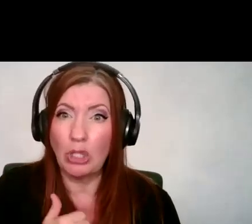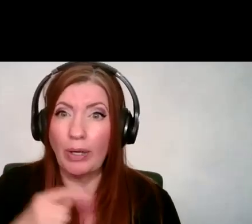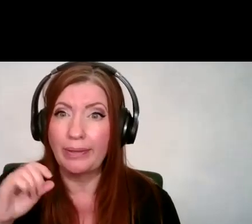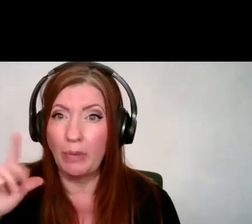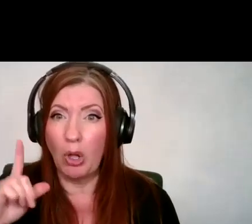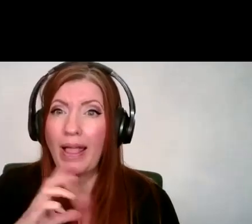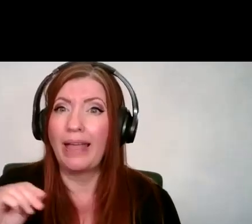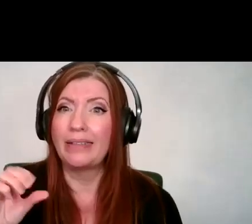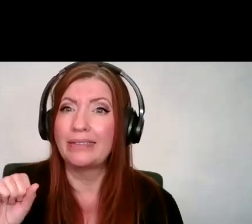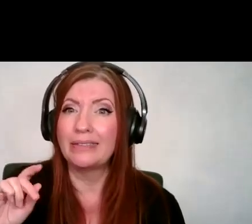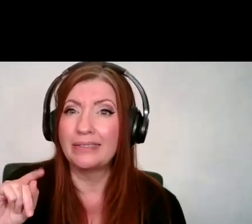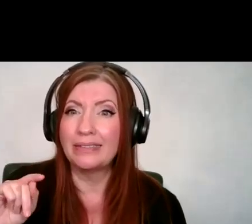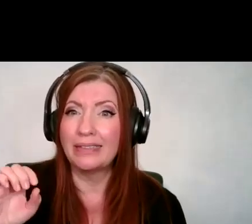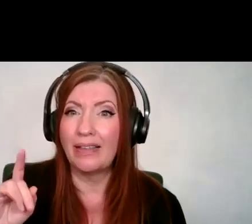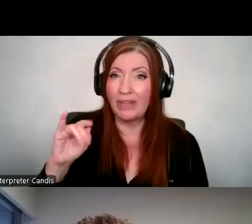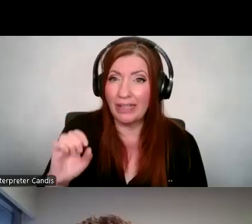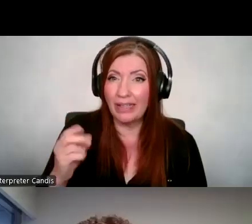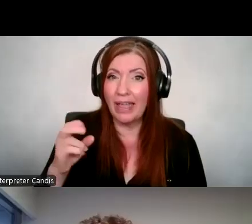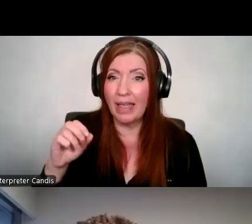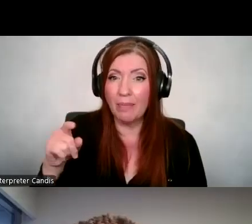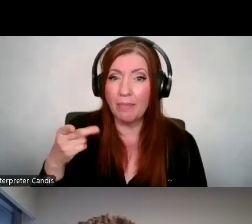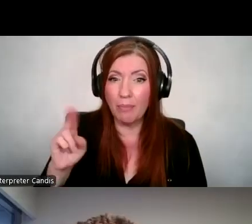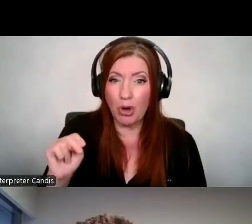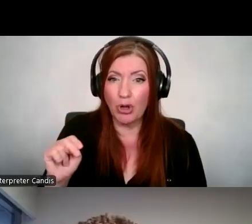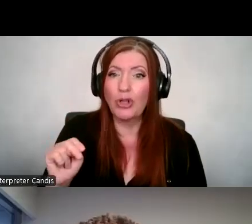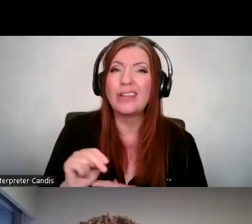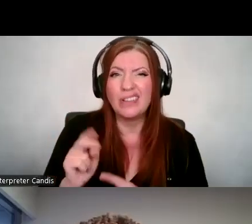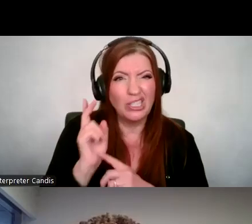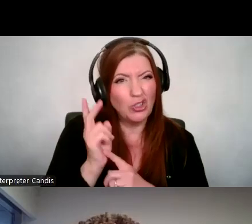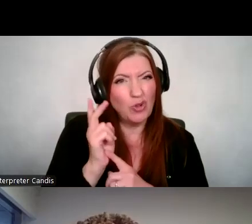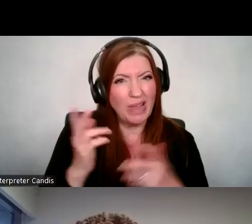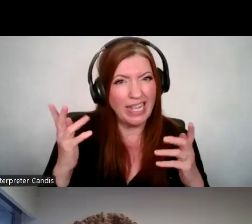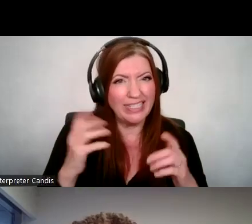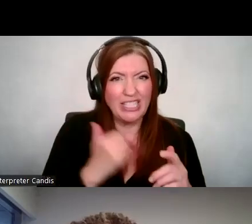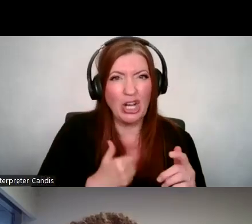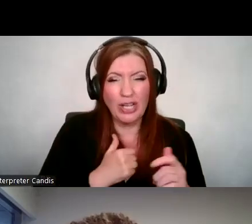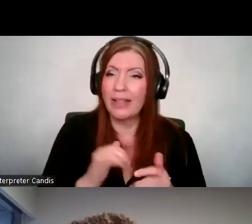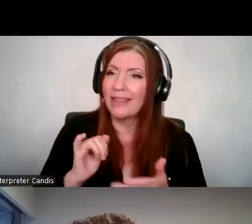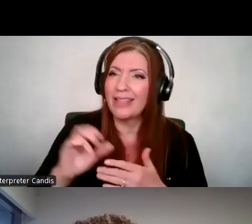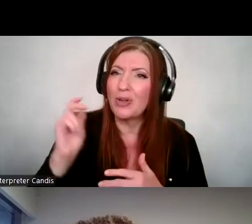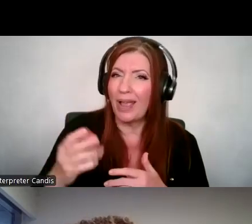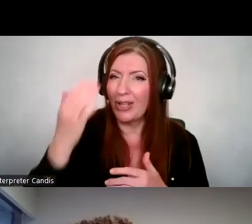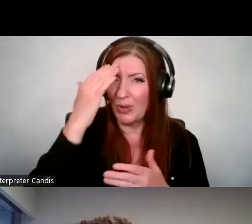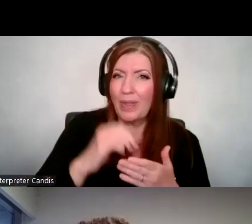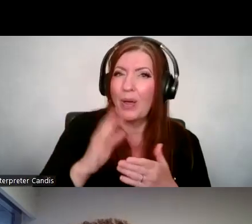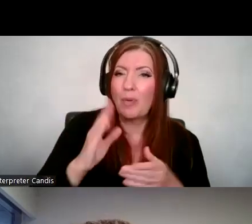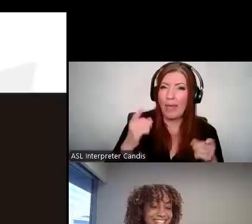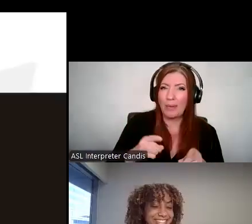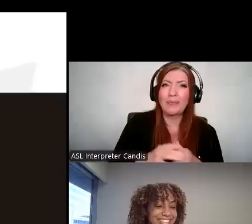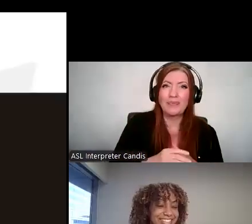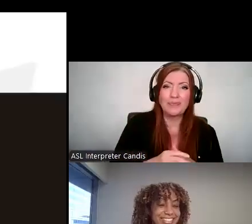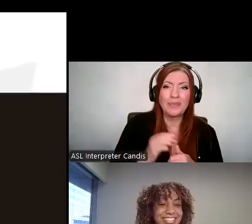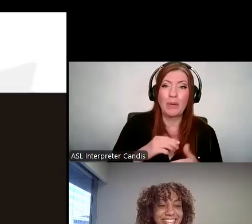Stephanie Hepburn. And I'm going to give you guys just like 2 minutes. Sorry. That's okay. I knew it was going to be tight. I'll bring